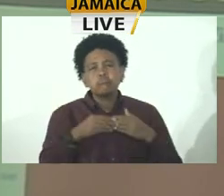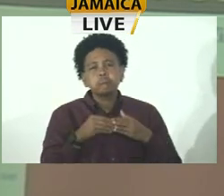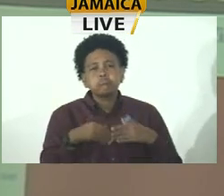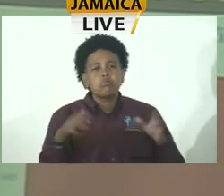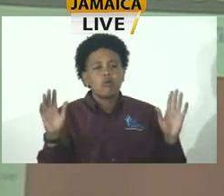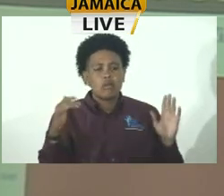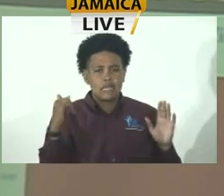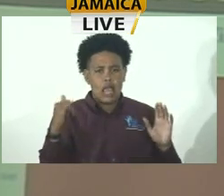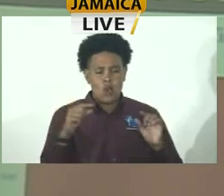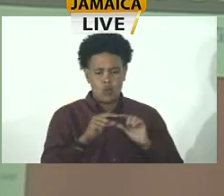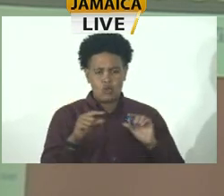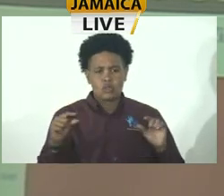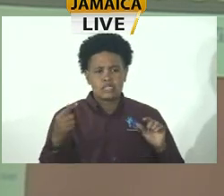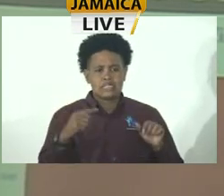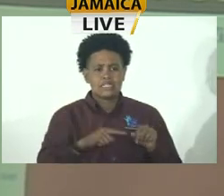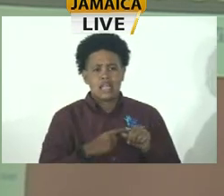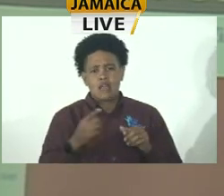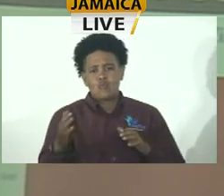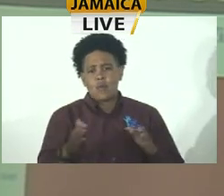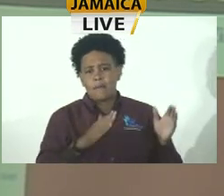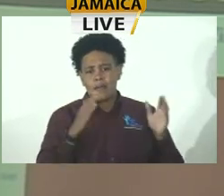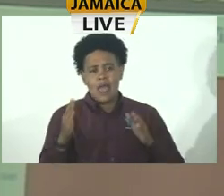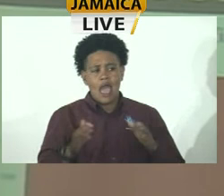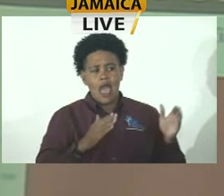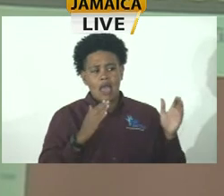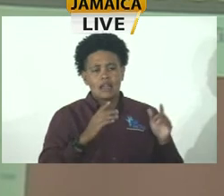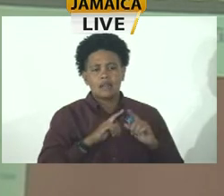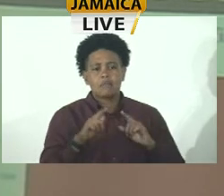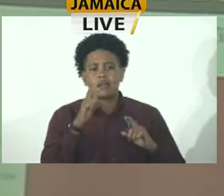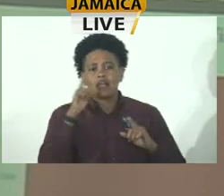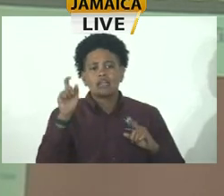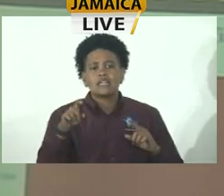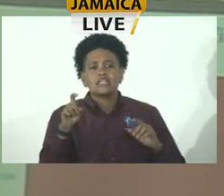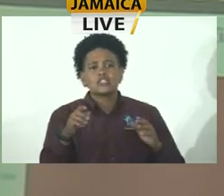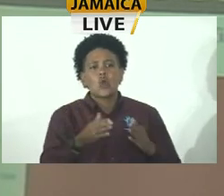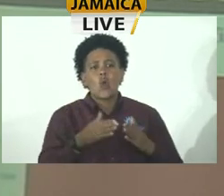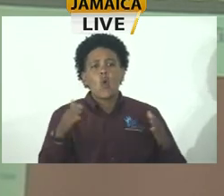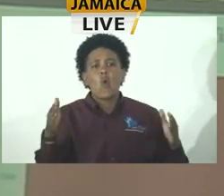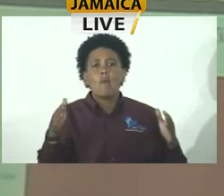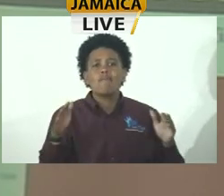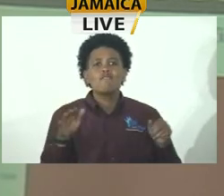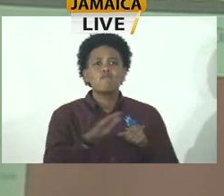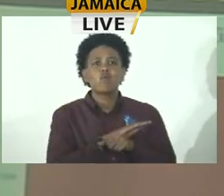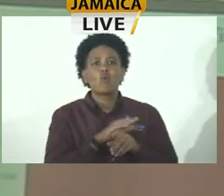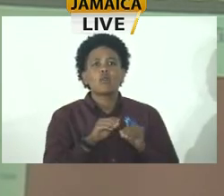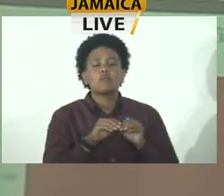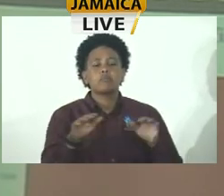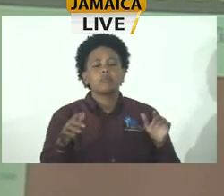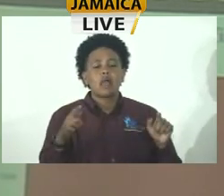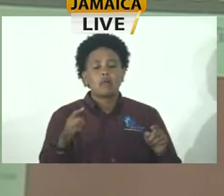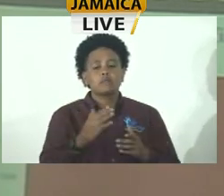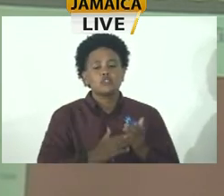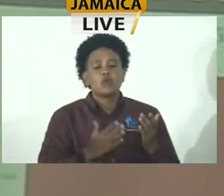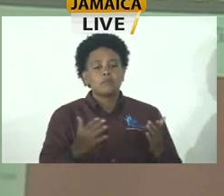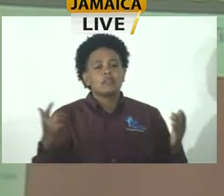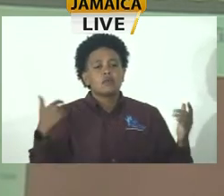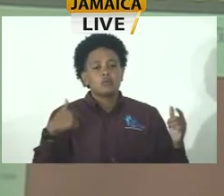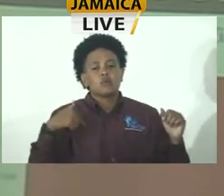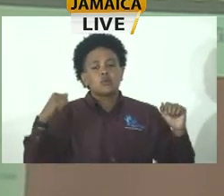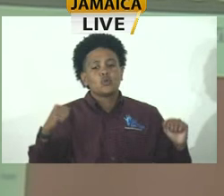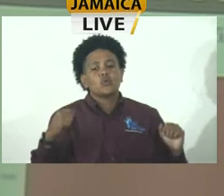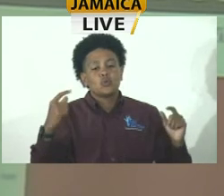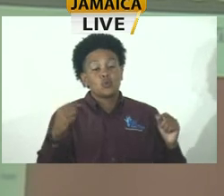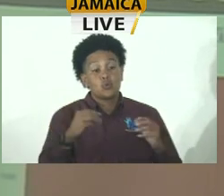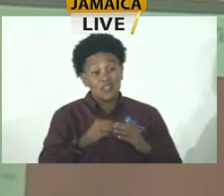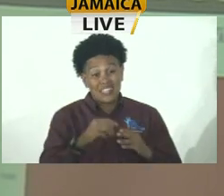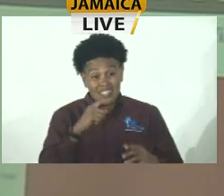plan but not necessarily open in an expansive way so there are some things that you could do in the amber